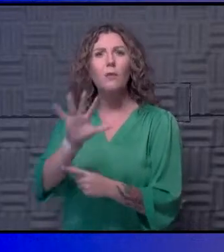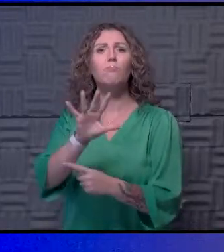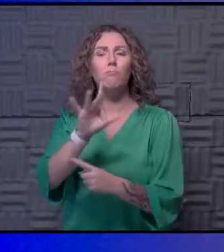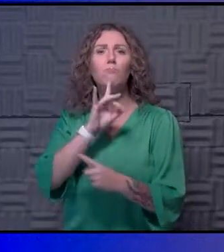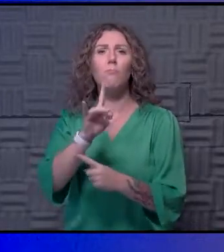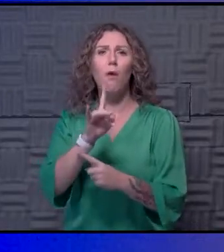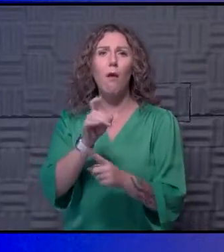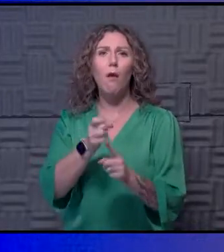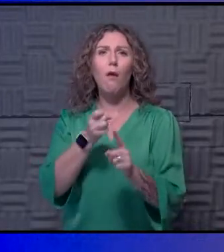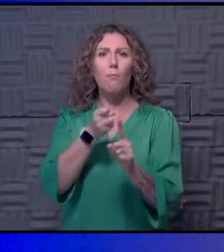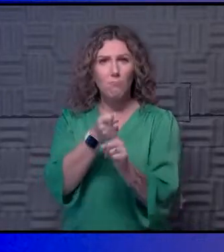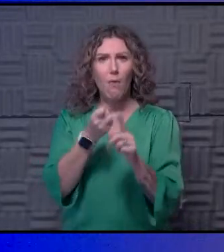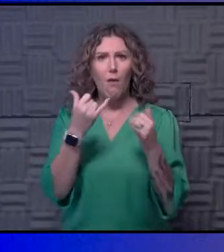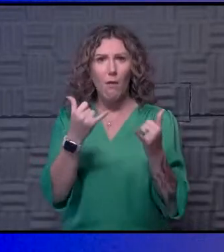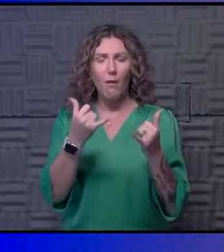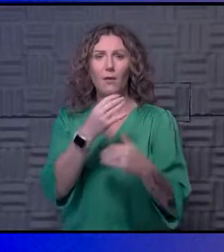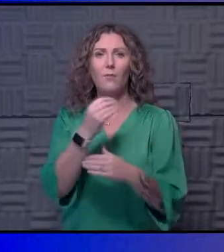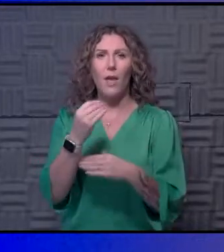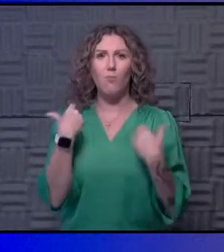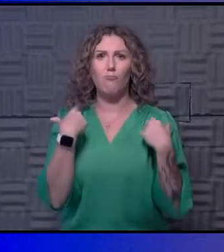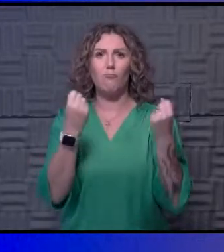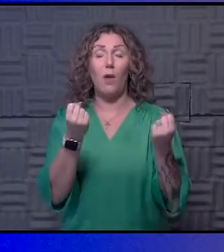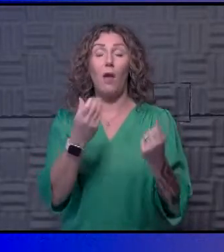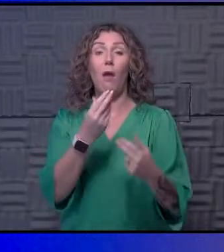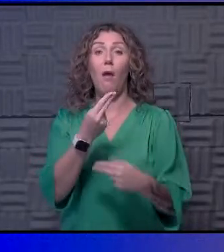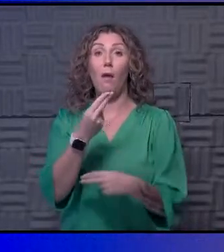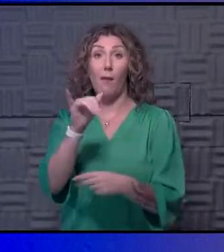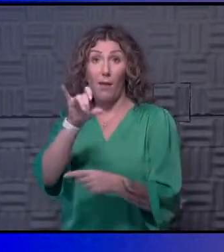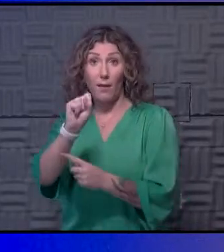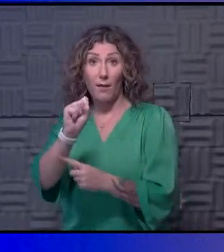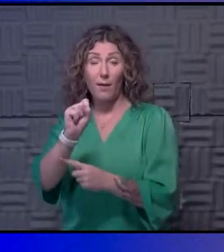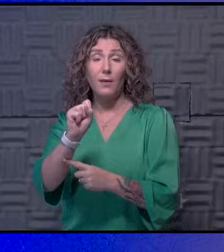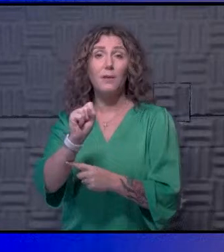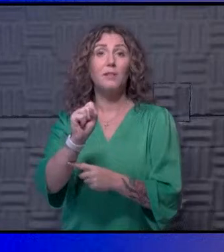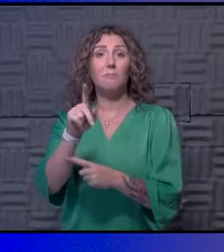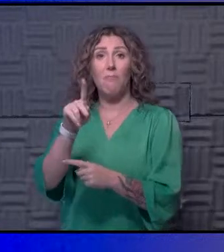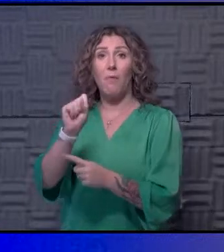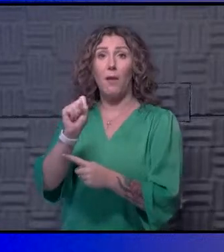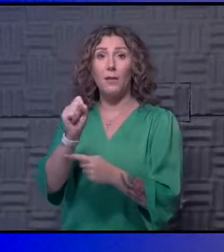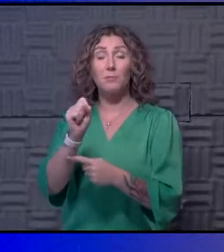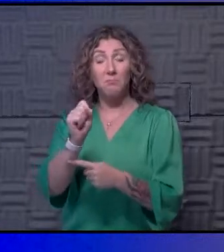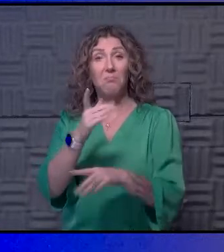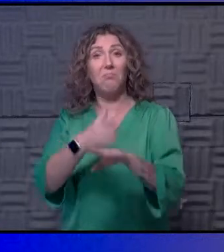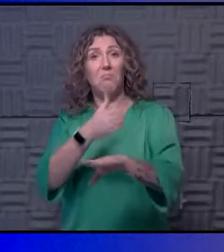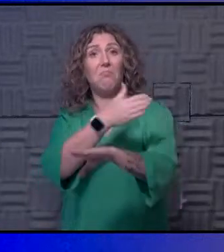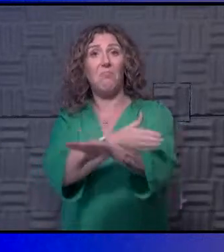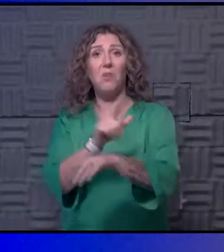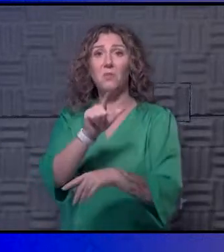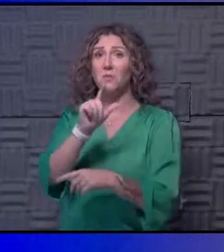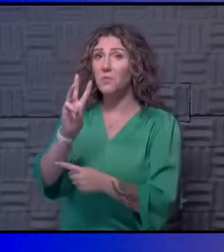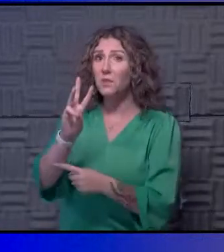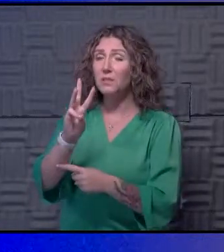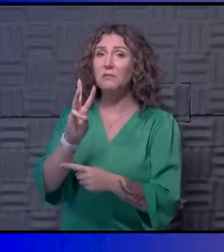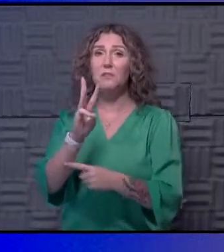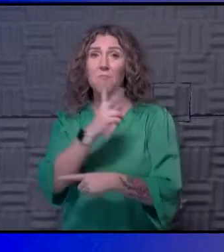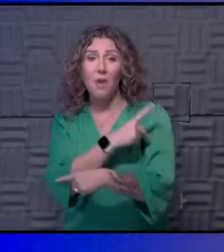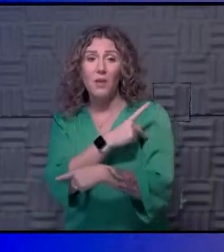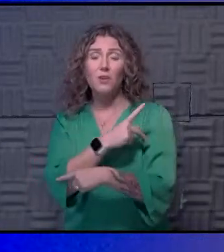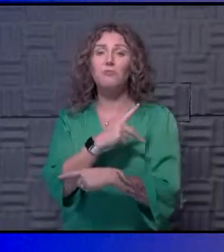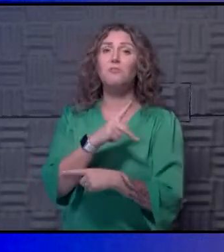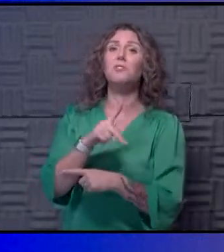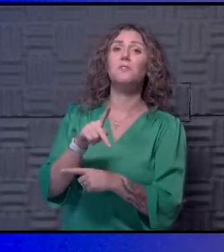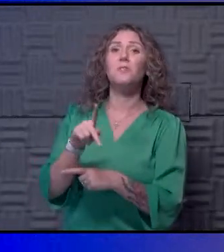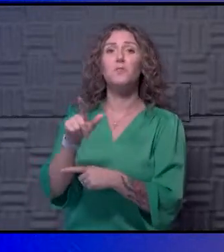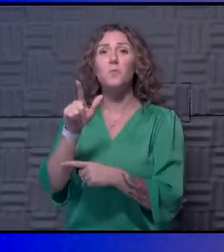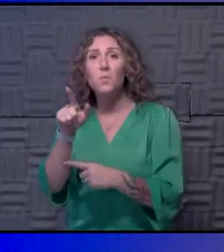active and recovering infections. And then Hayes has improved as well. They have 26 total patients with 21 of those active and 5 in the recovery.